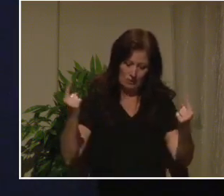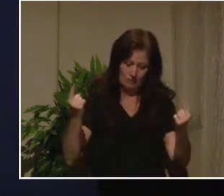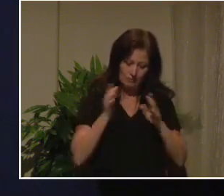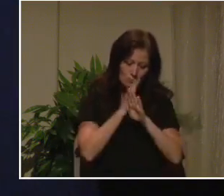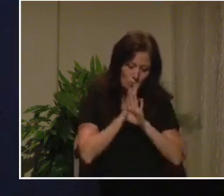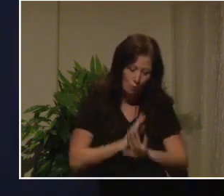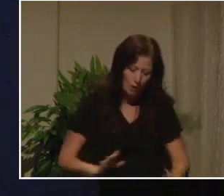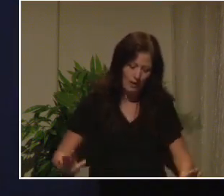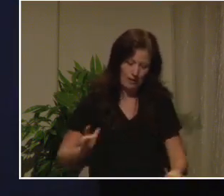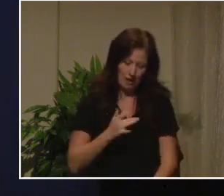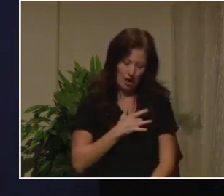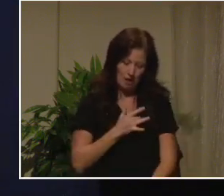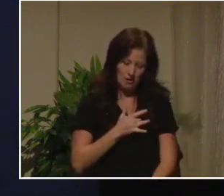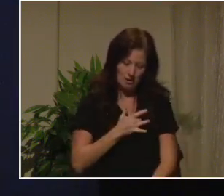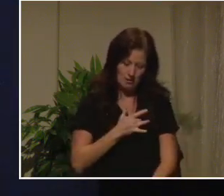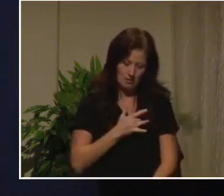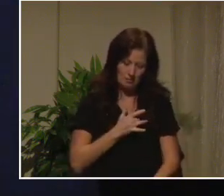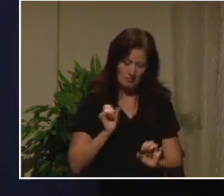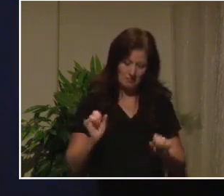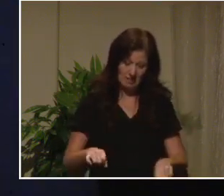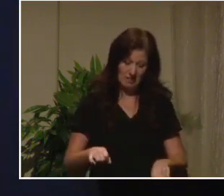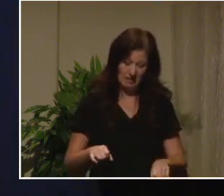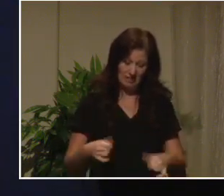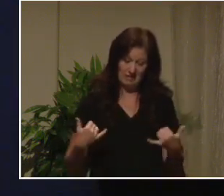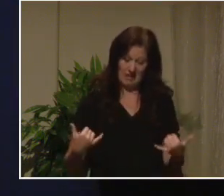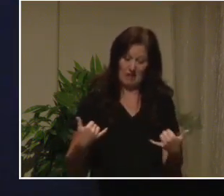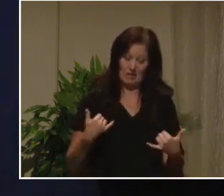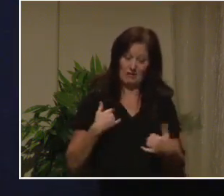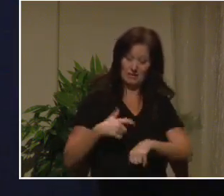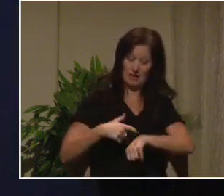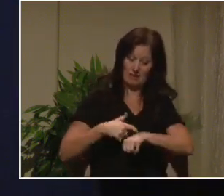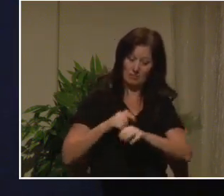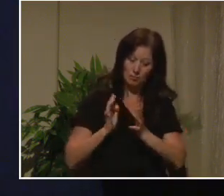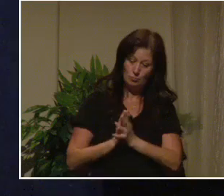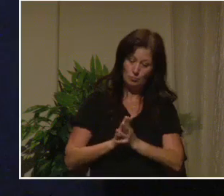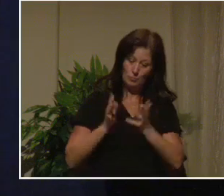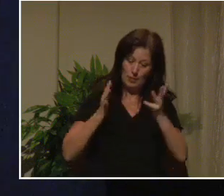to just praise you for who you are.